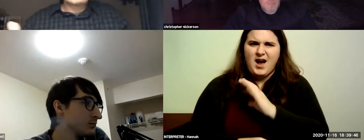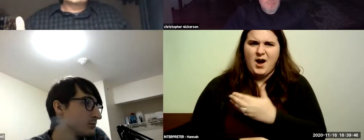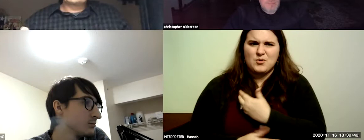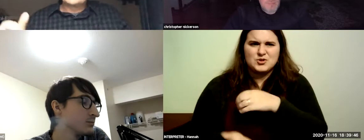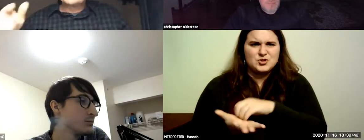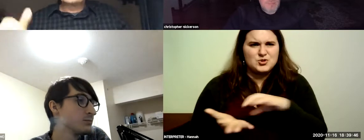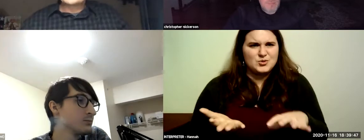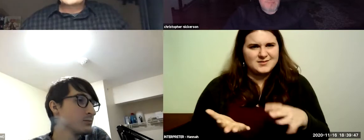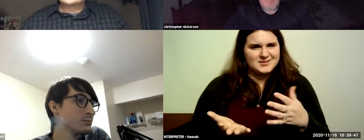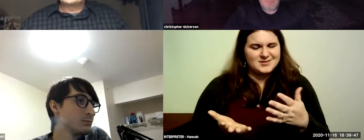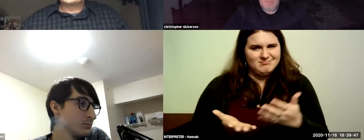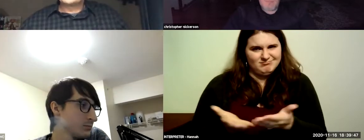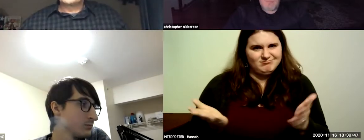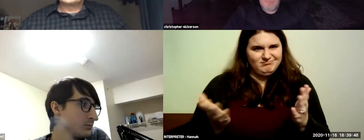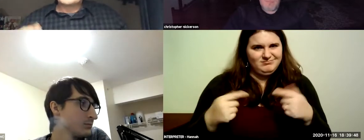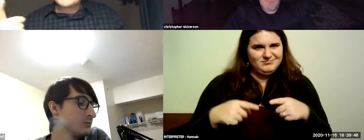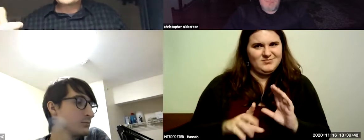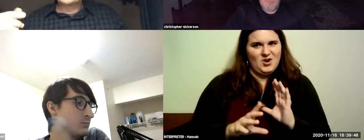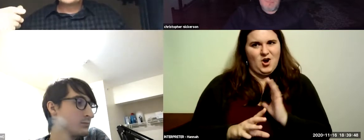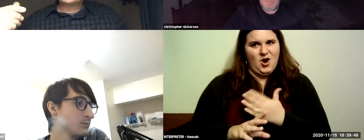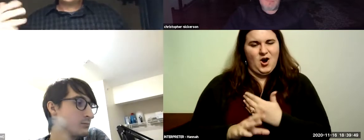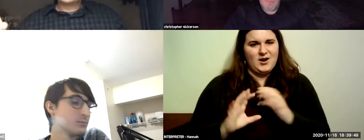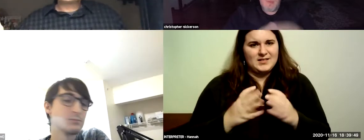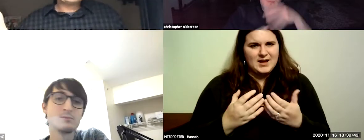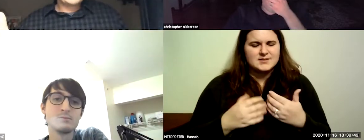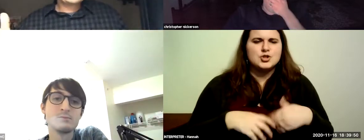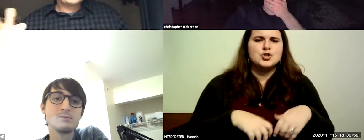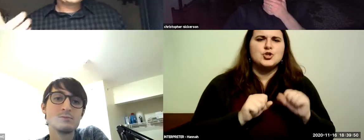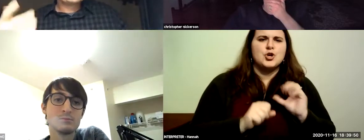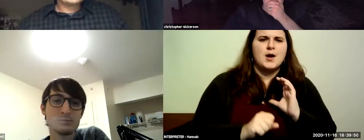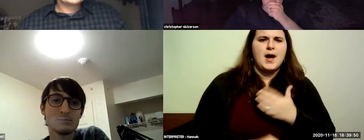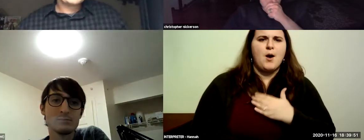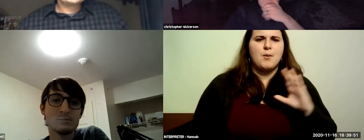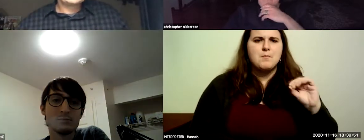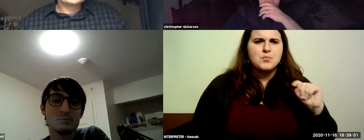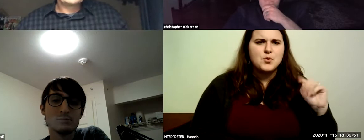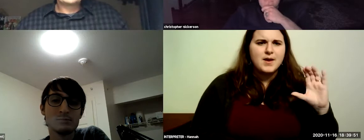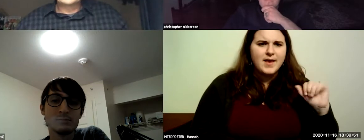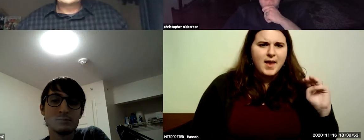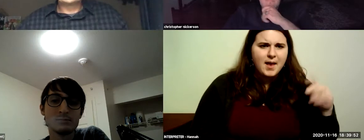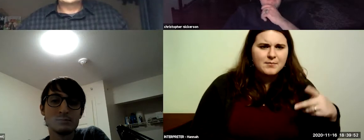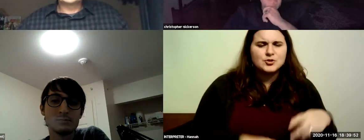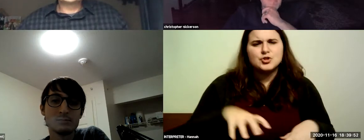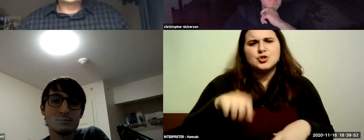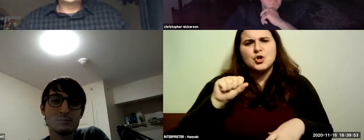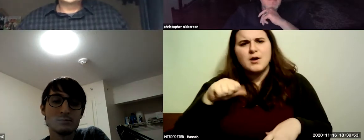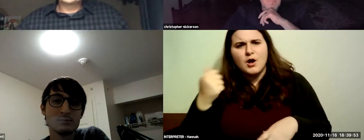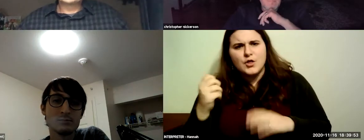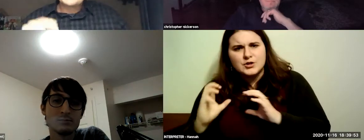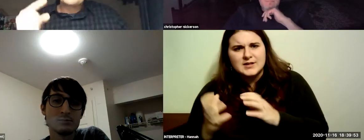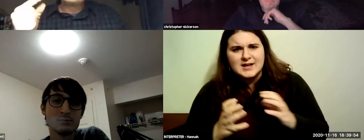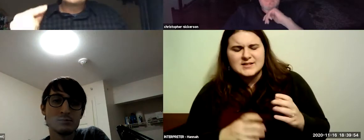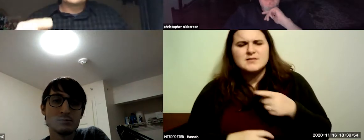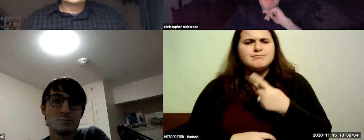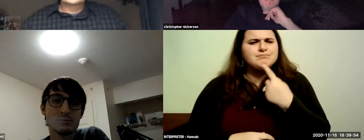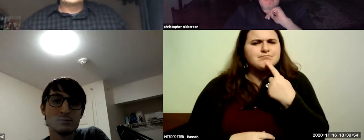the class or in the class tonight are from our boot camp or from my class or from other places. And so they're asking those questions too. It's like, what's